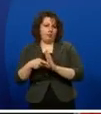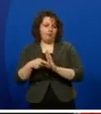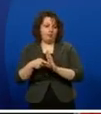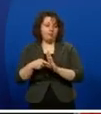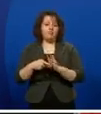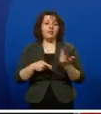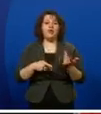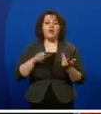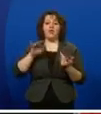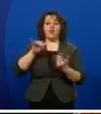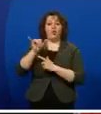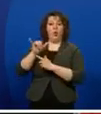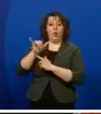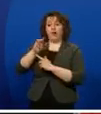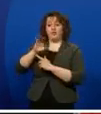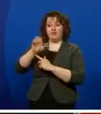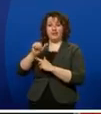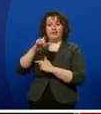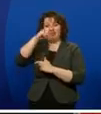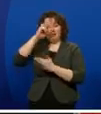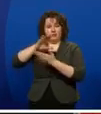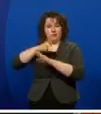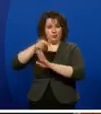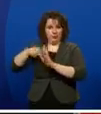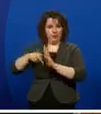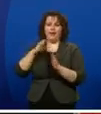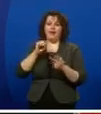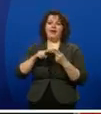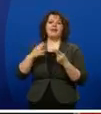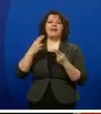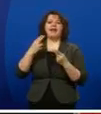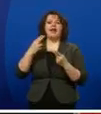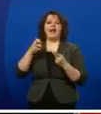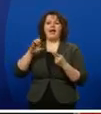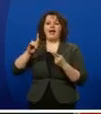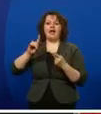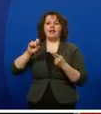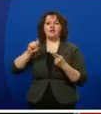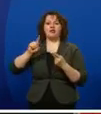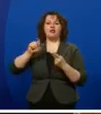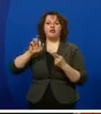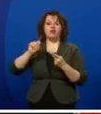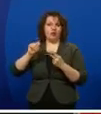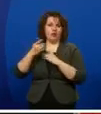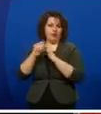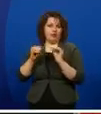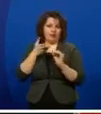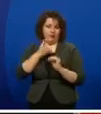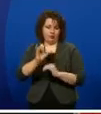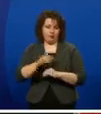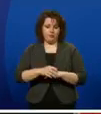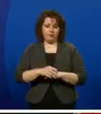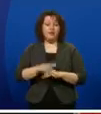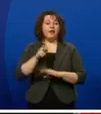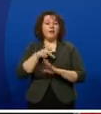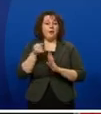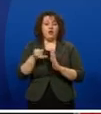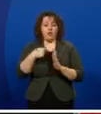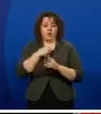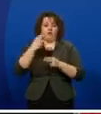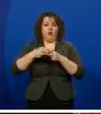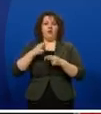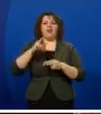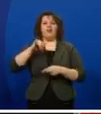Y Summer program, along with Head Start offices. The project, which we have named the Kid